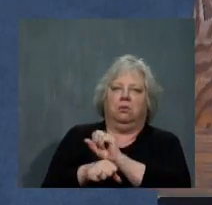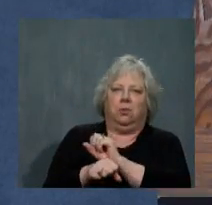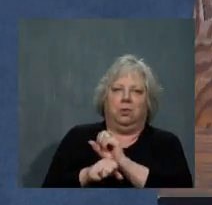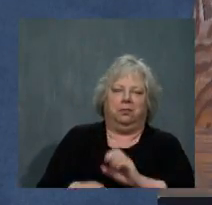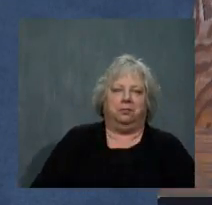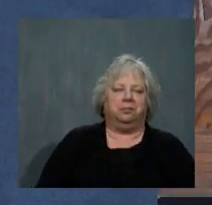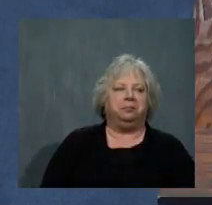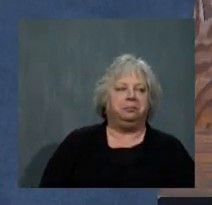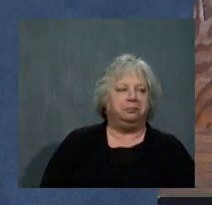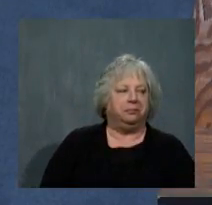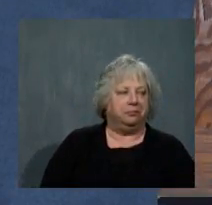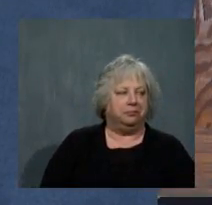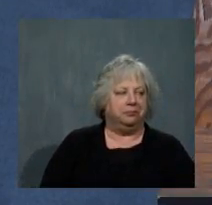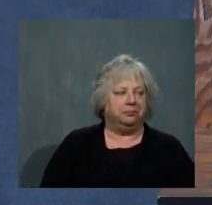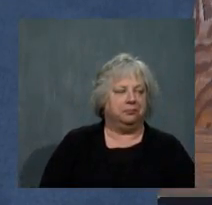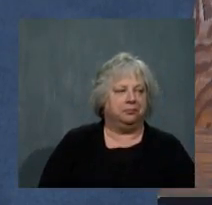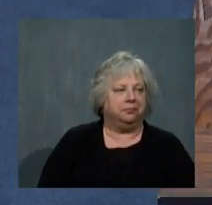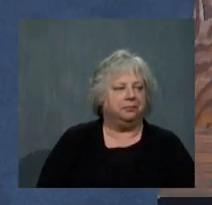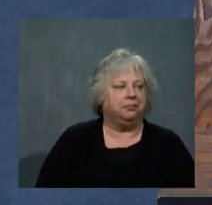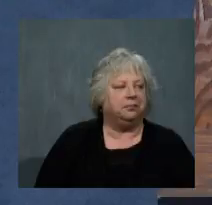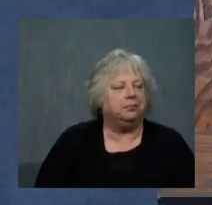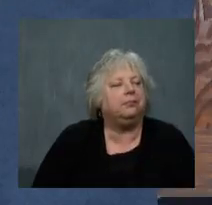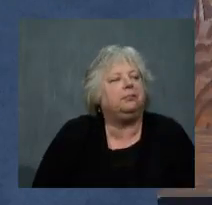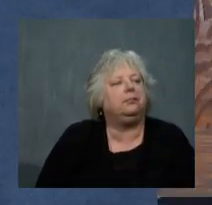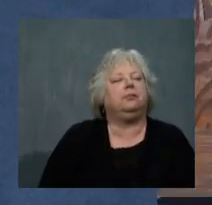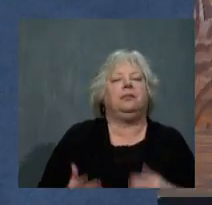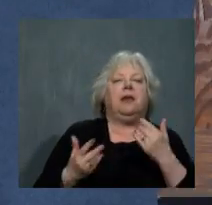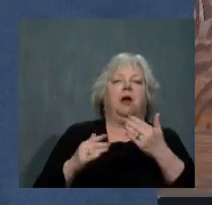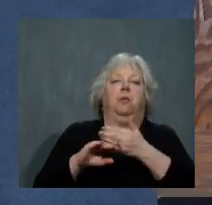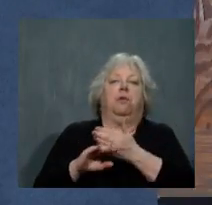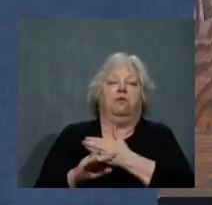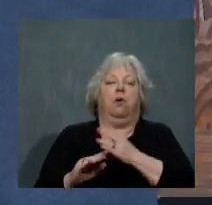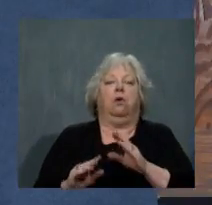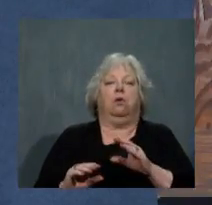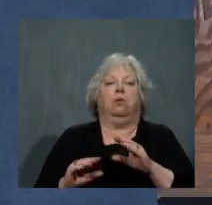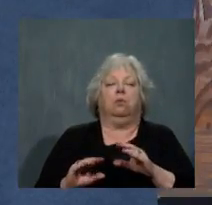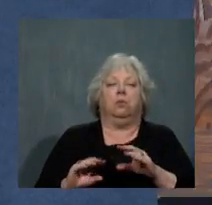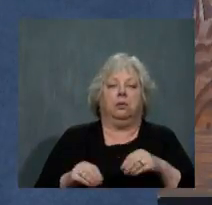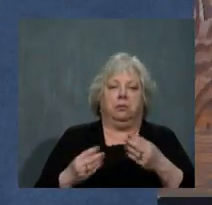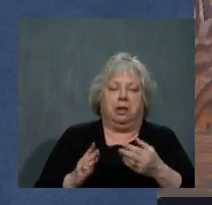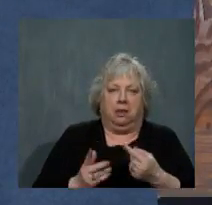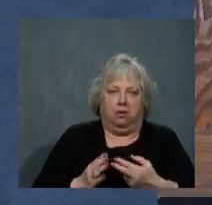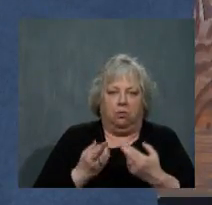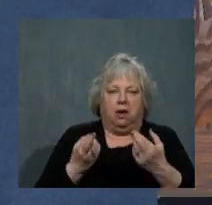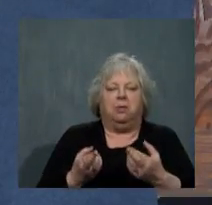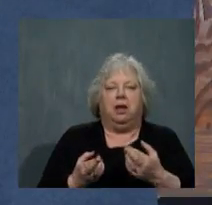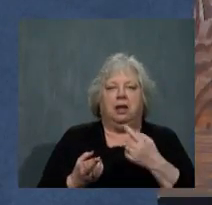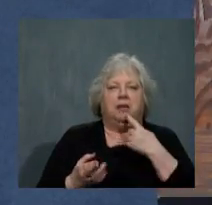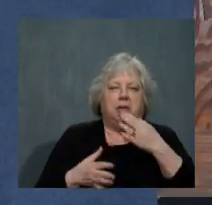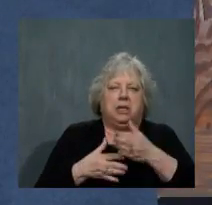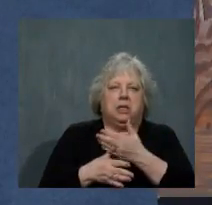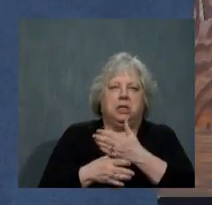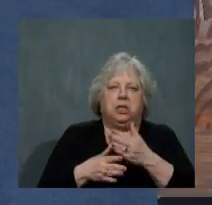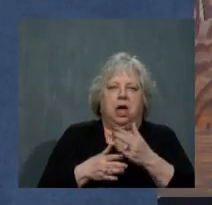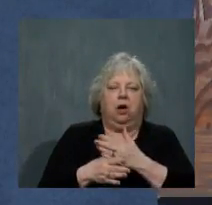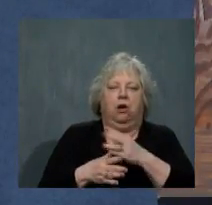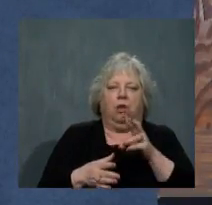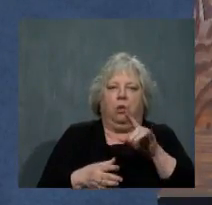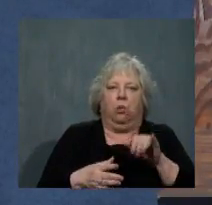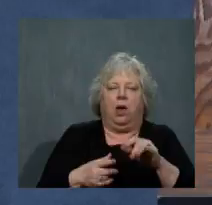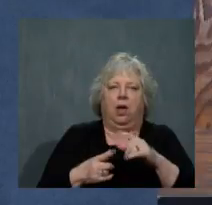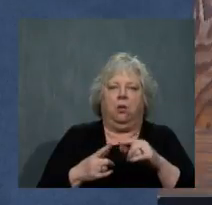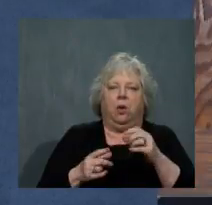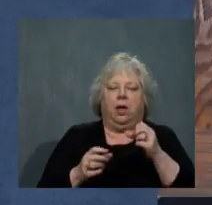Now let me share with you, before we get to the recommendation, how we ultimately came to our